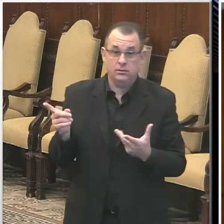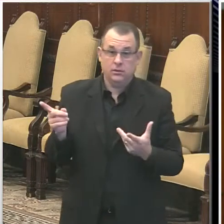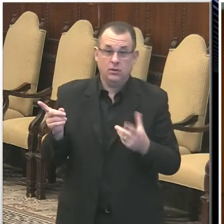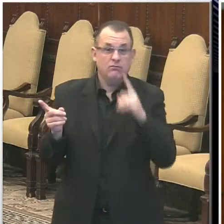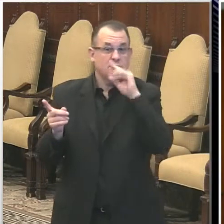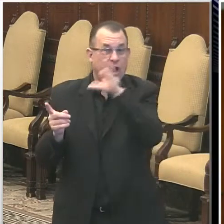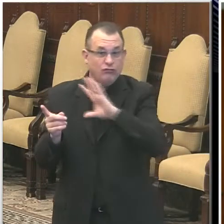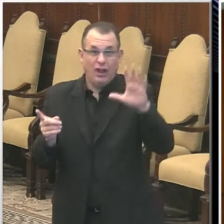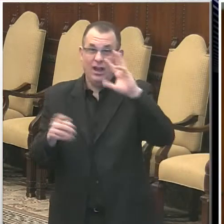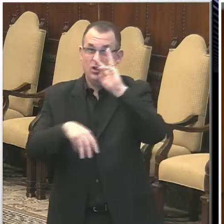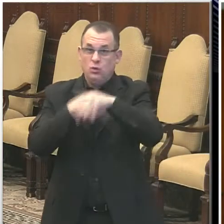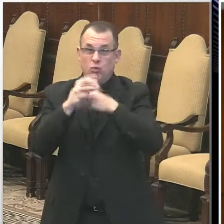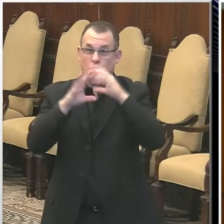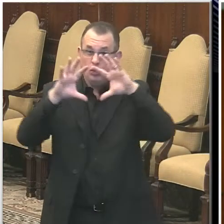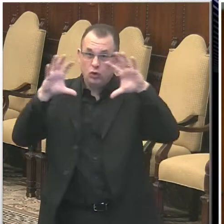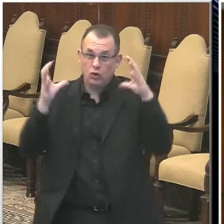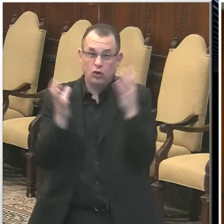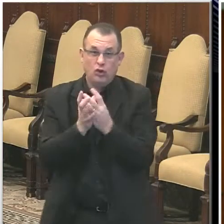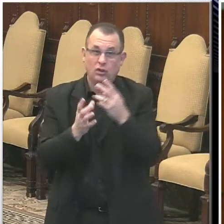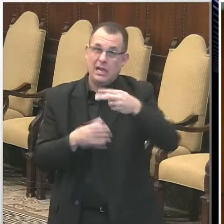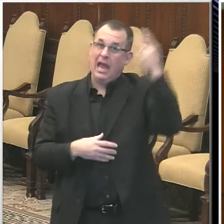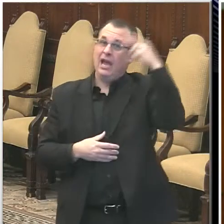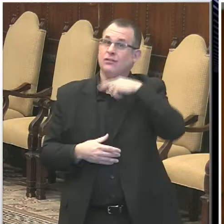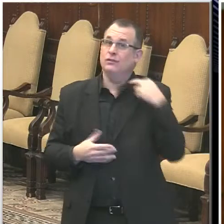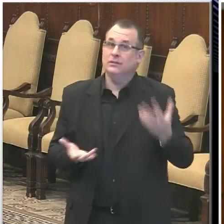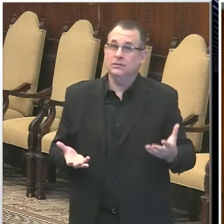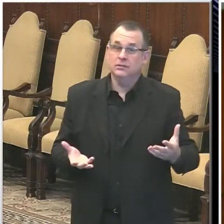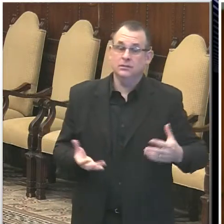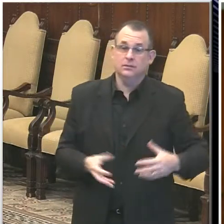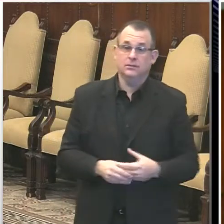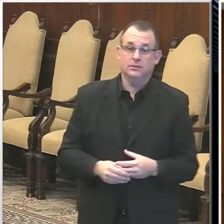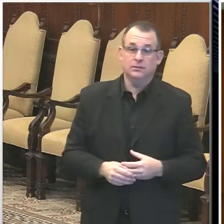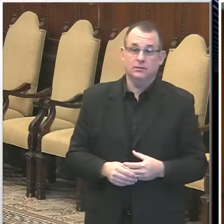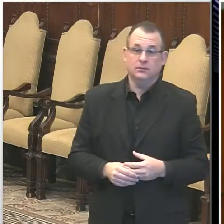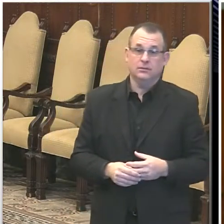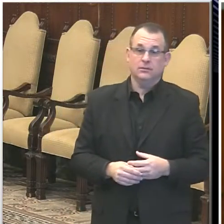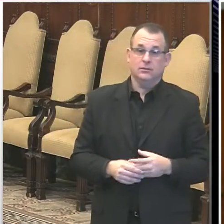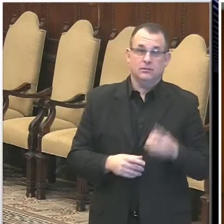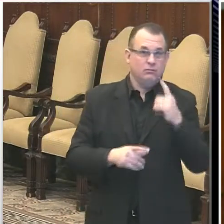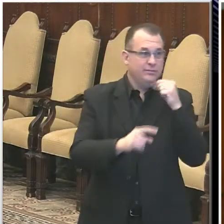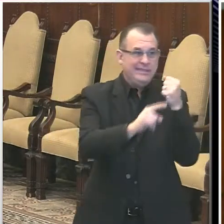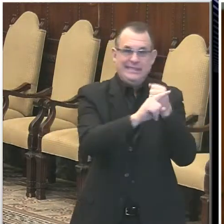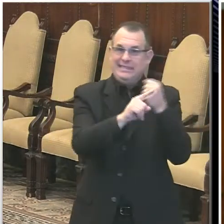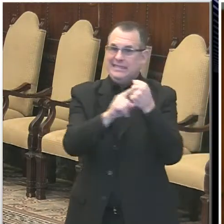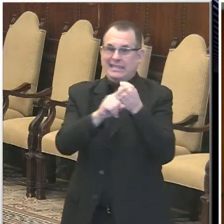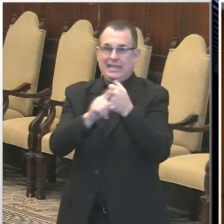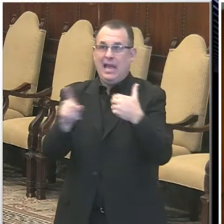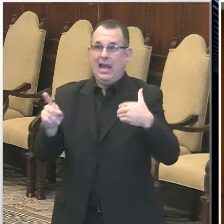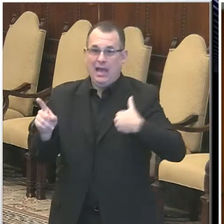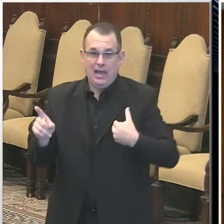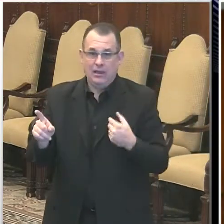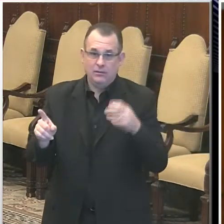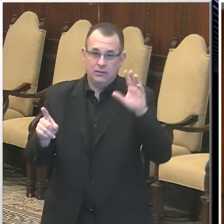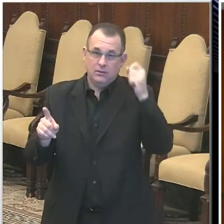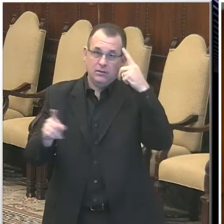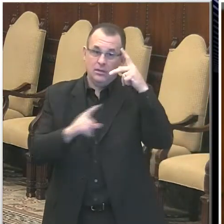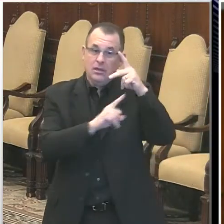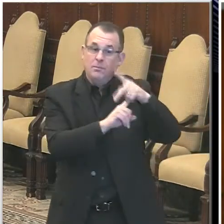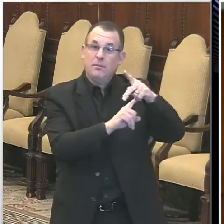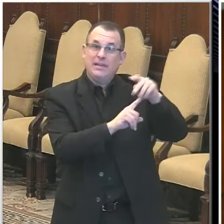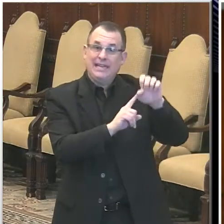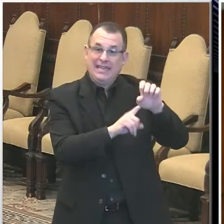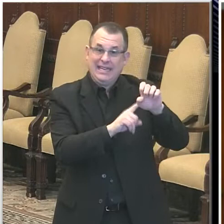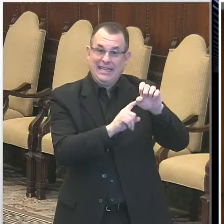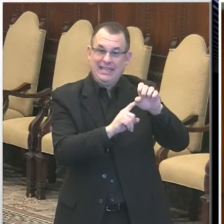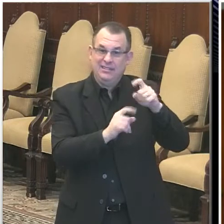at higher risk. Healthcare workers have been infected across the world and across the city. The personal protective equipment can greatly reduce that risk.